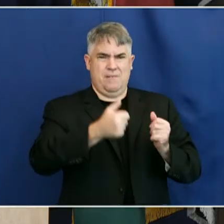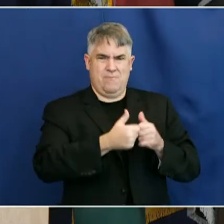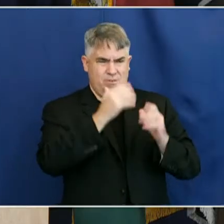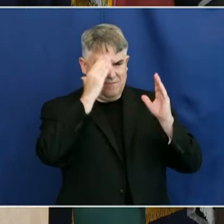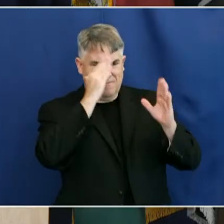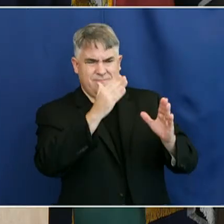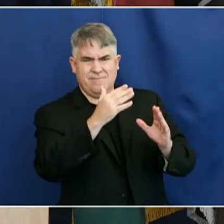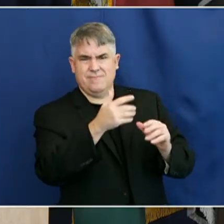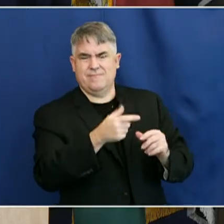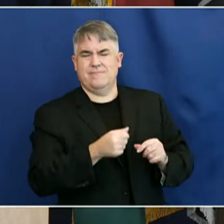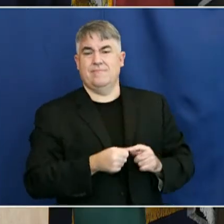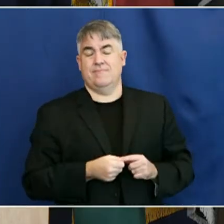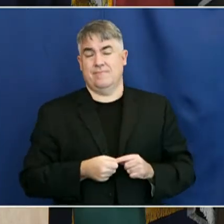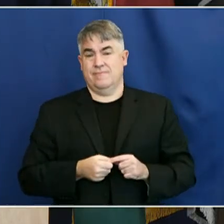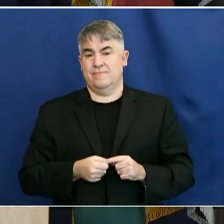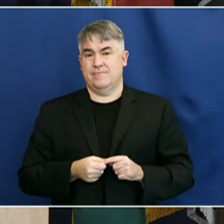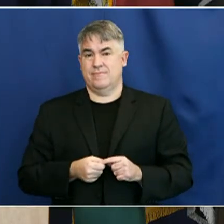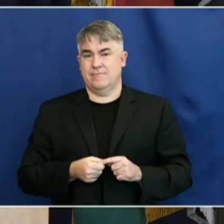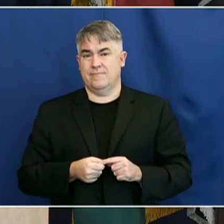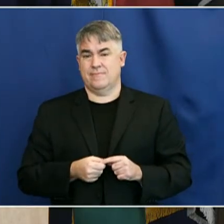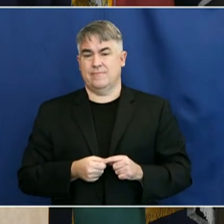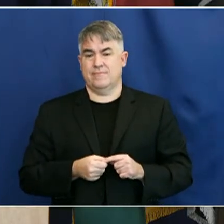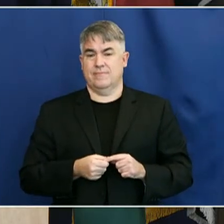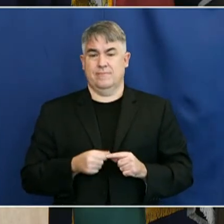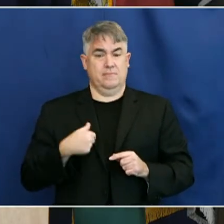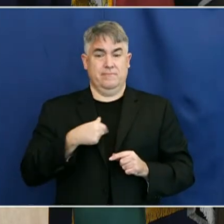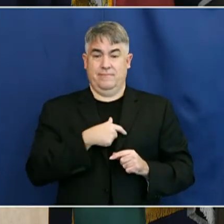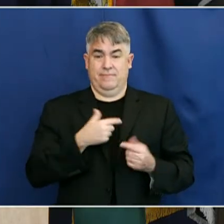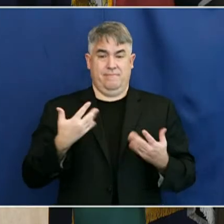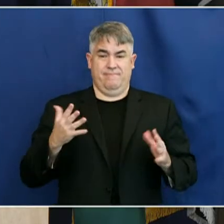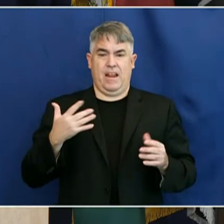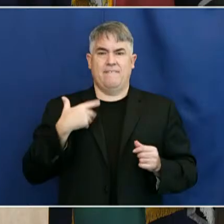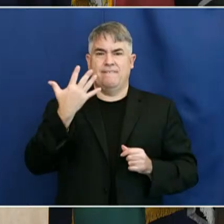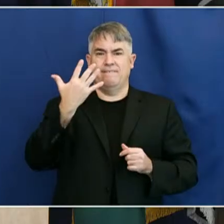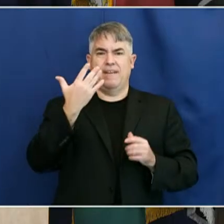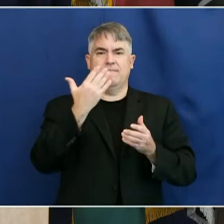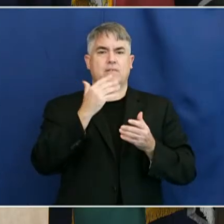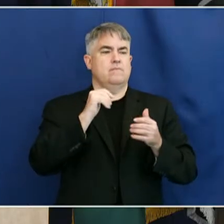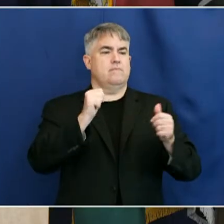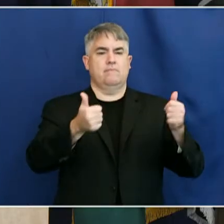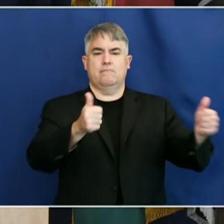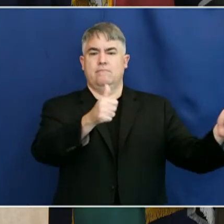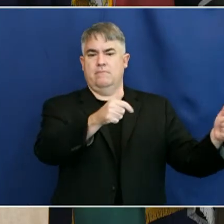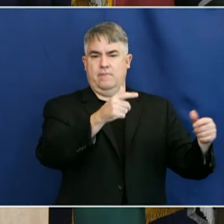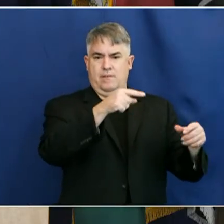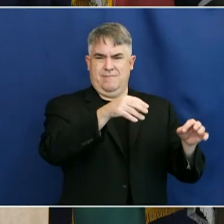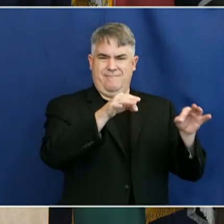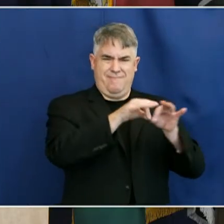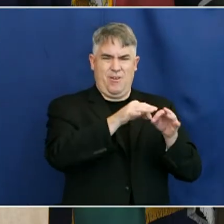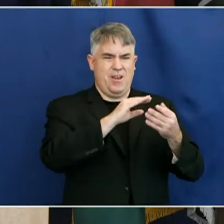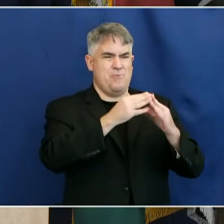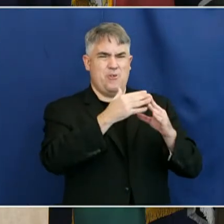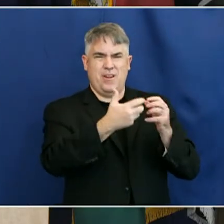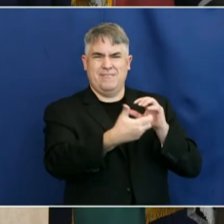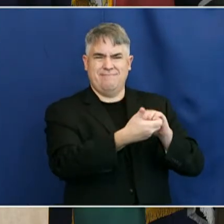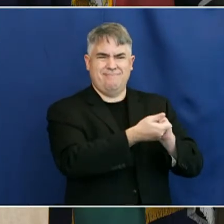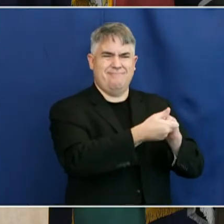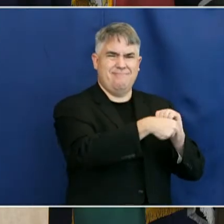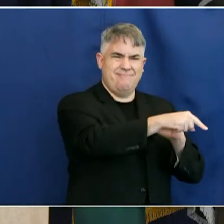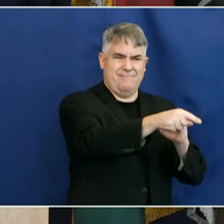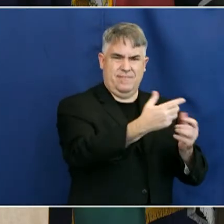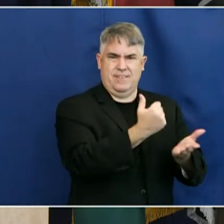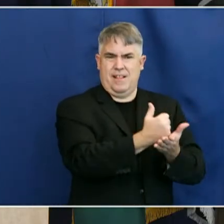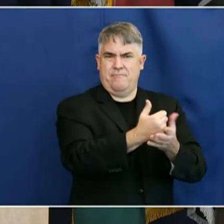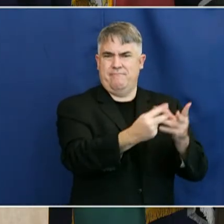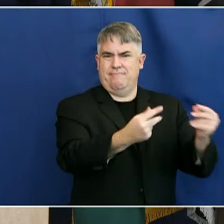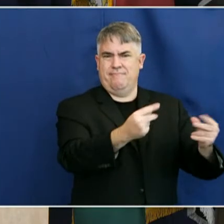about 12 zip codes, and on those we already have 5 pods that are directly in those zip codes. What's important to note is that we have